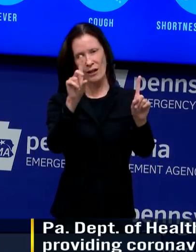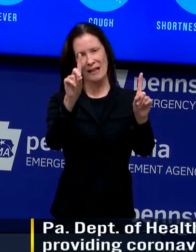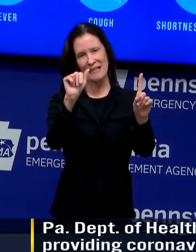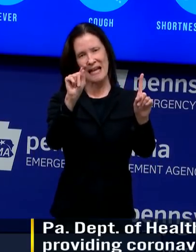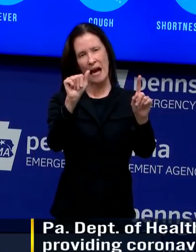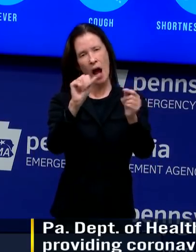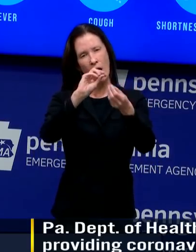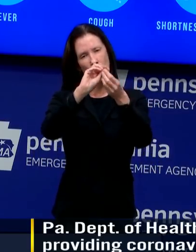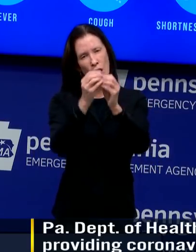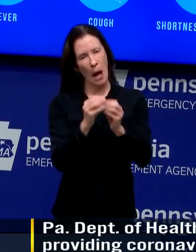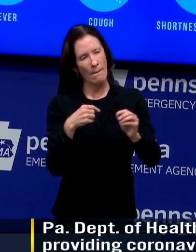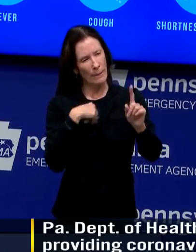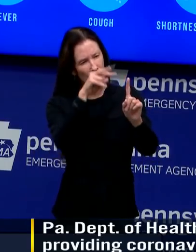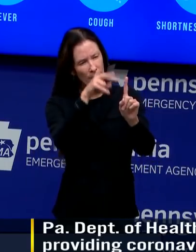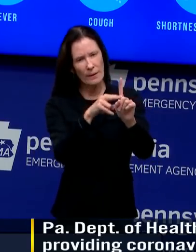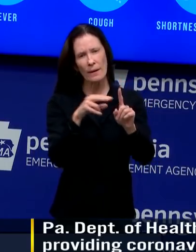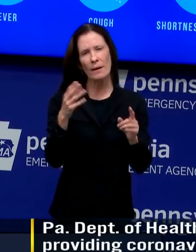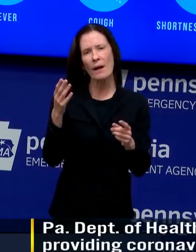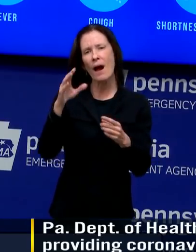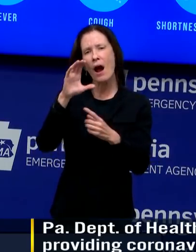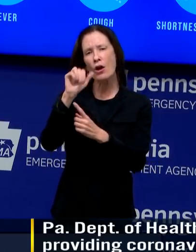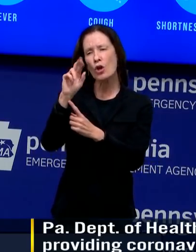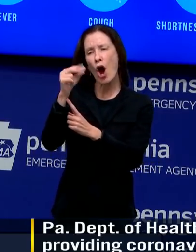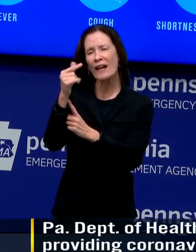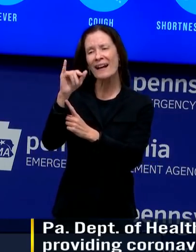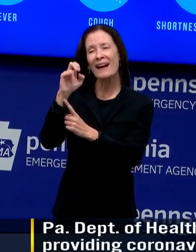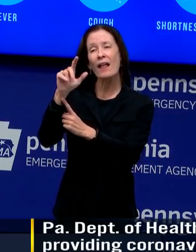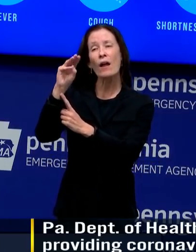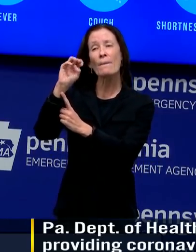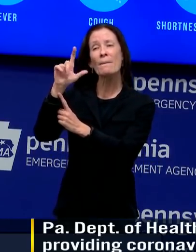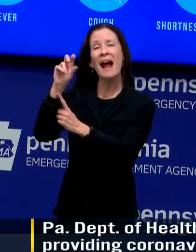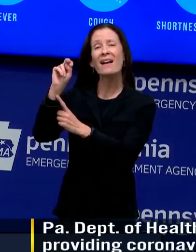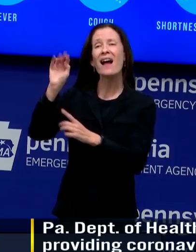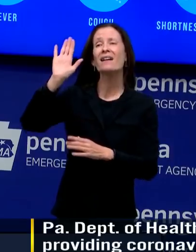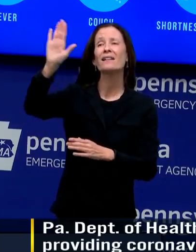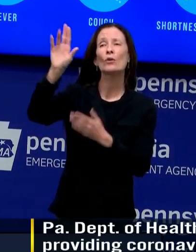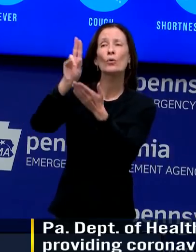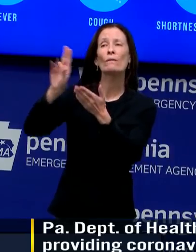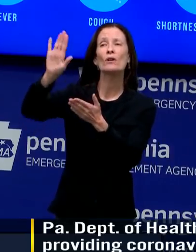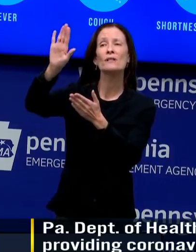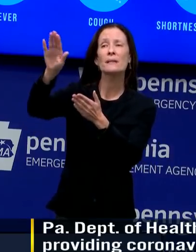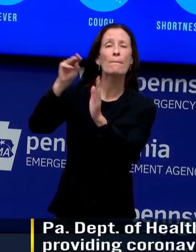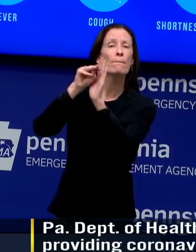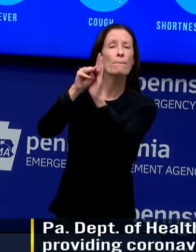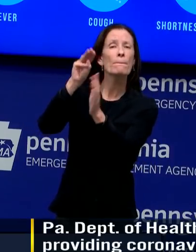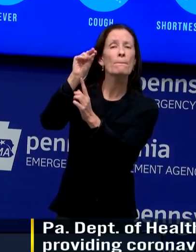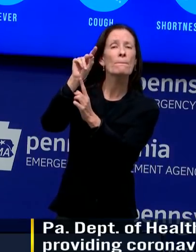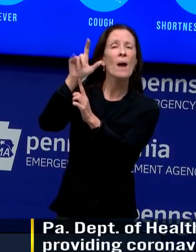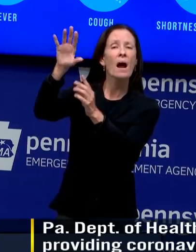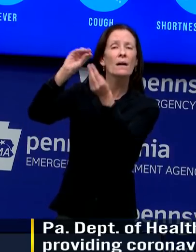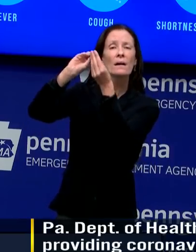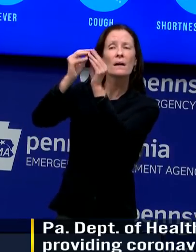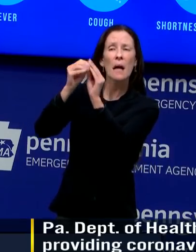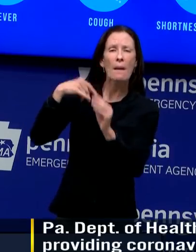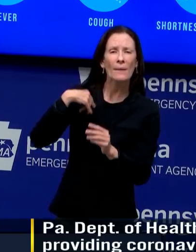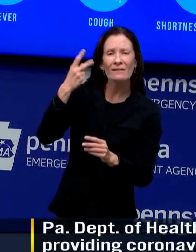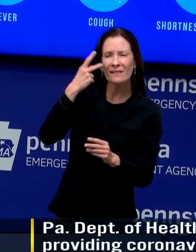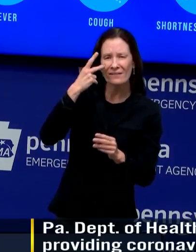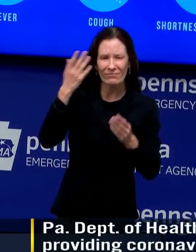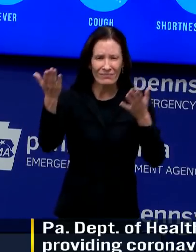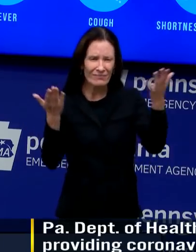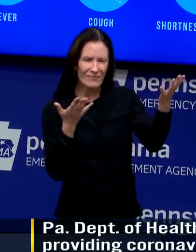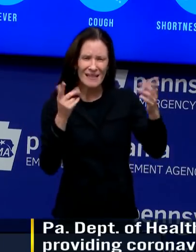able to do that, we'll feel very confident that people who go to a hospital for other purposes, for instance, than COVID-19, will be